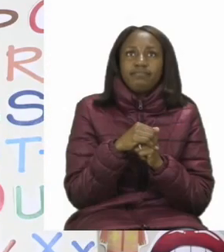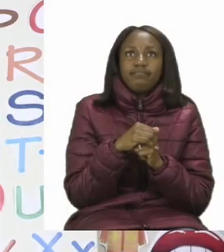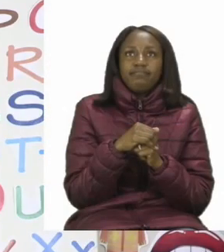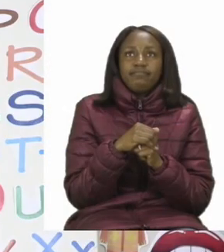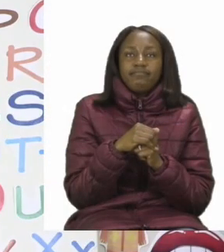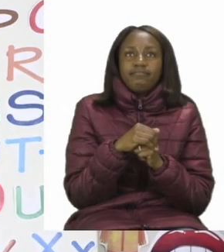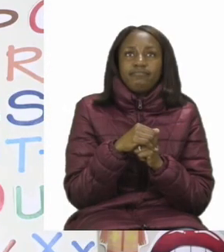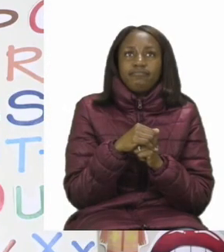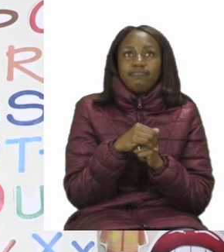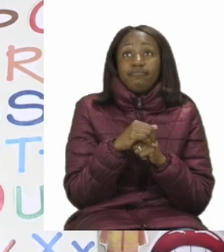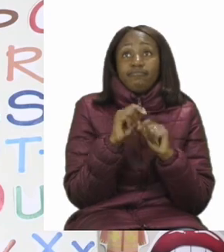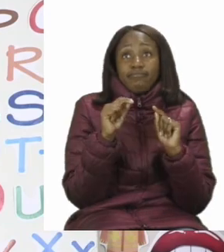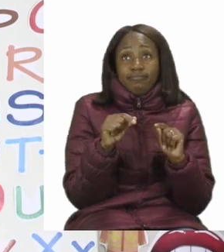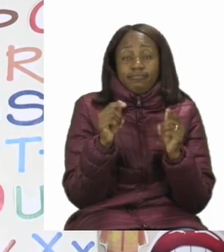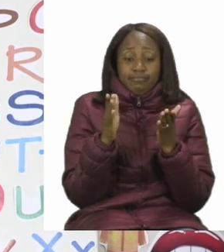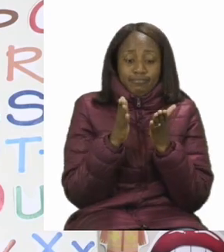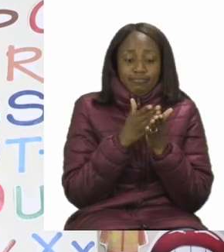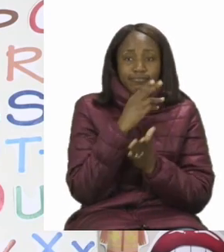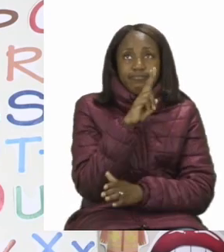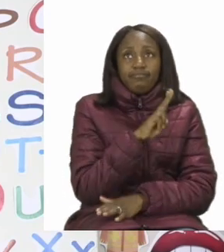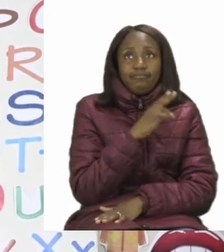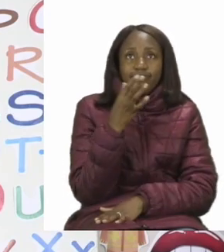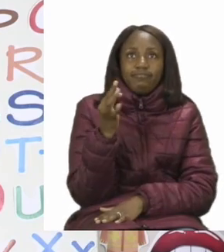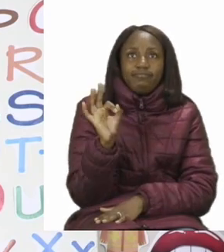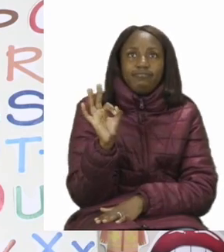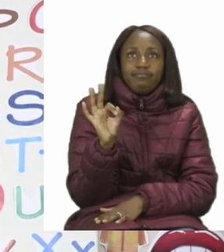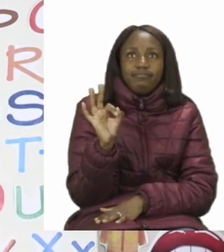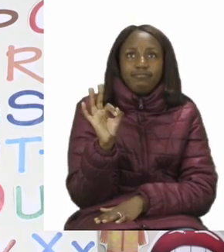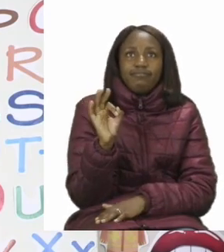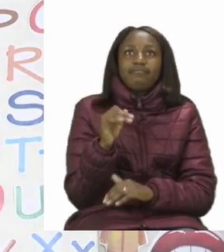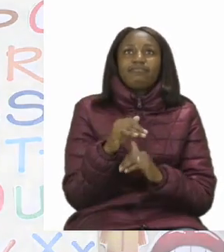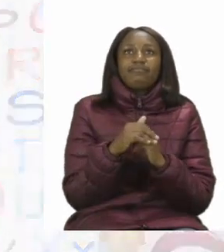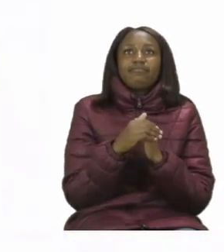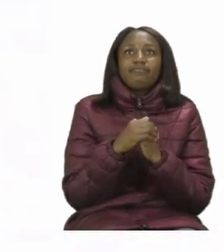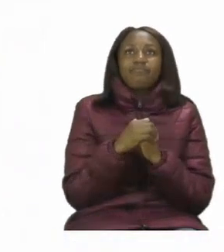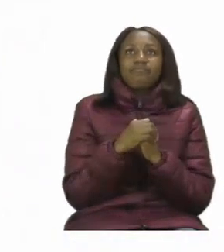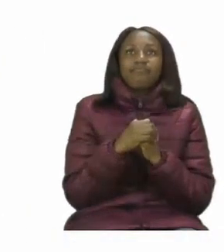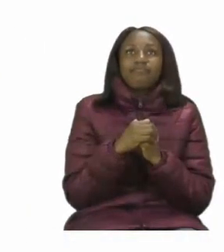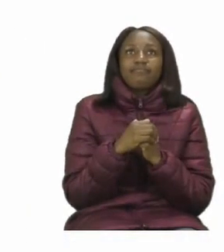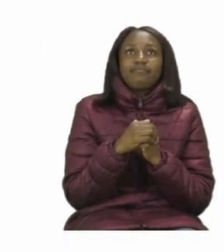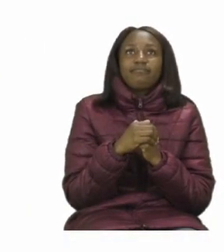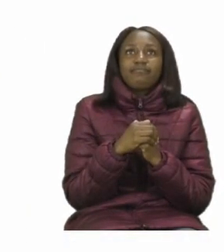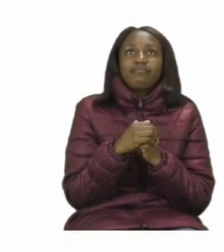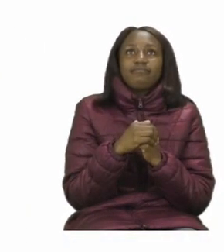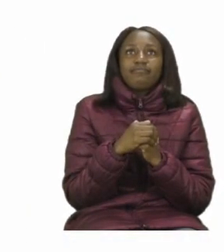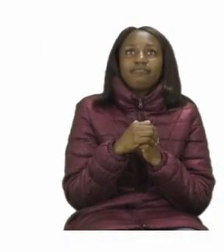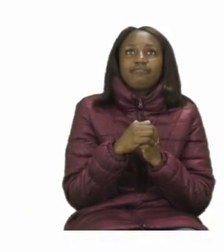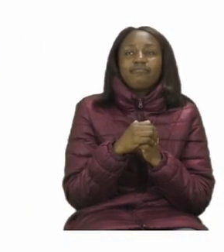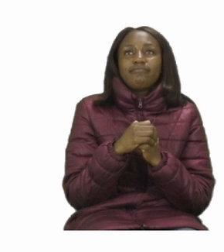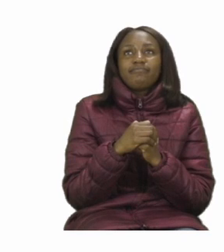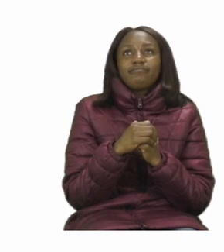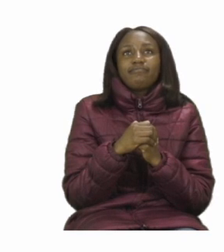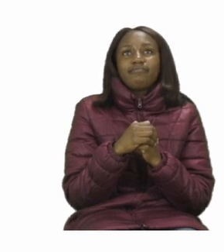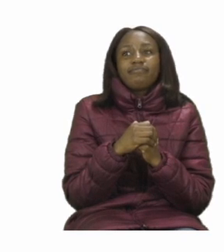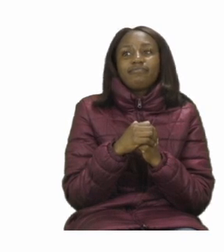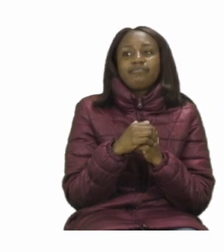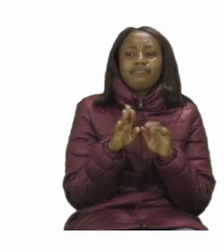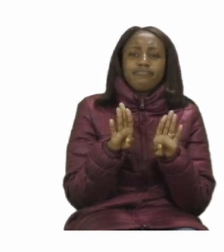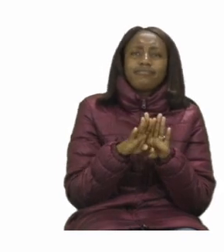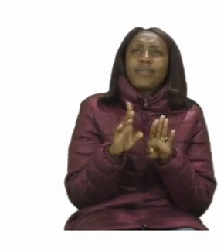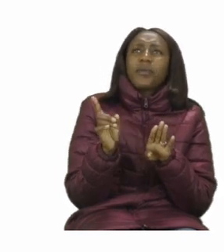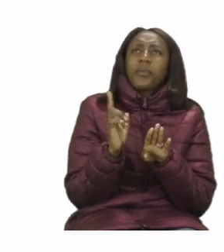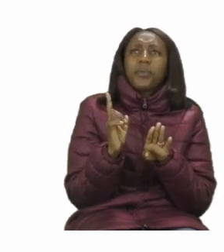For our exercise now, boys and girls, let's all turn to page 29. On page 29, we are going to be